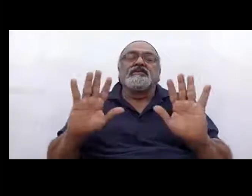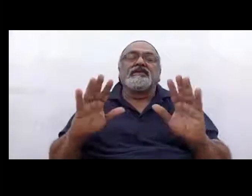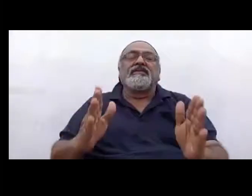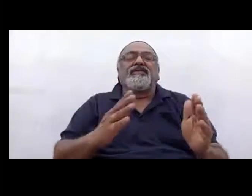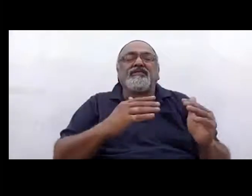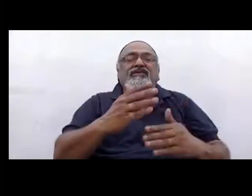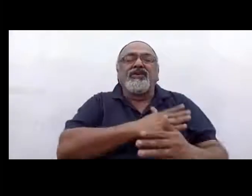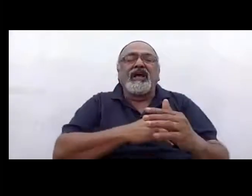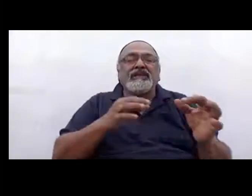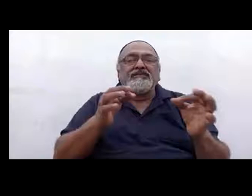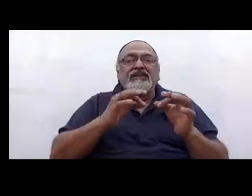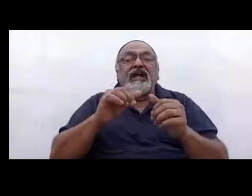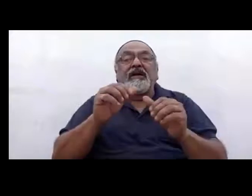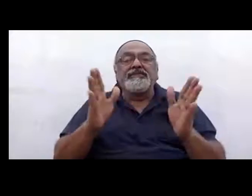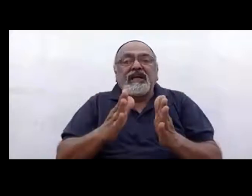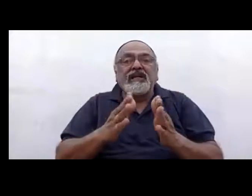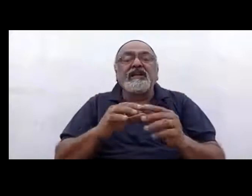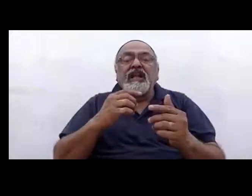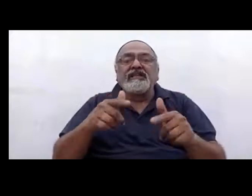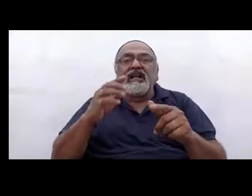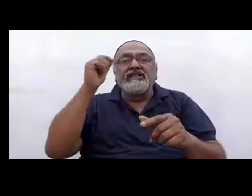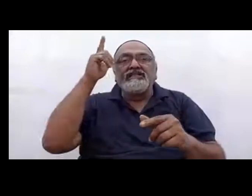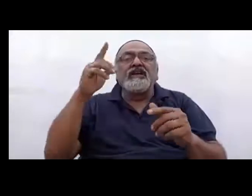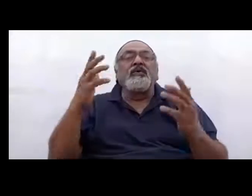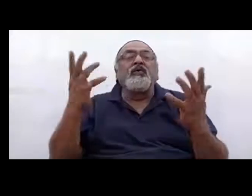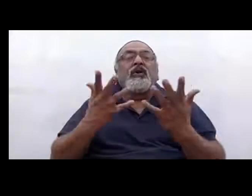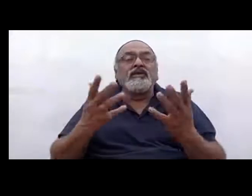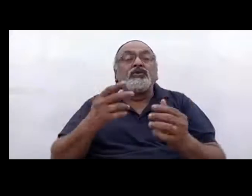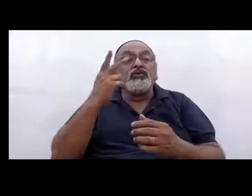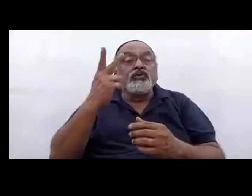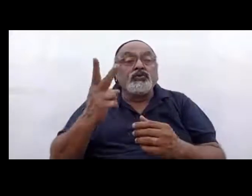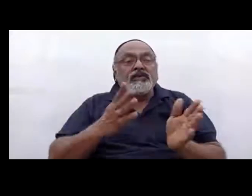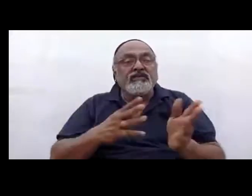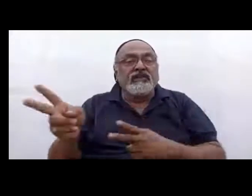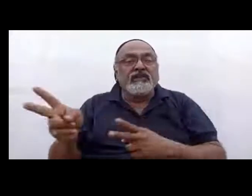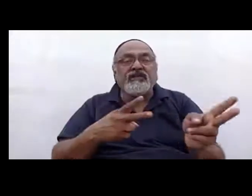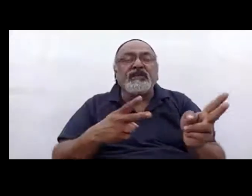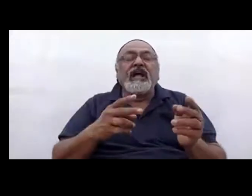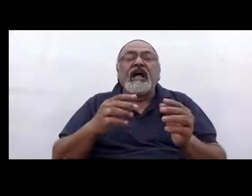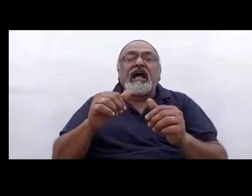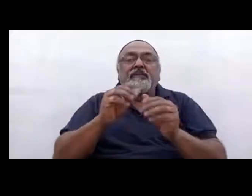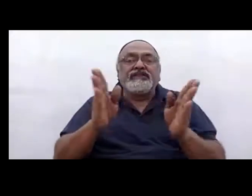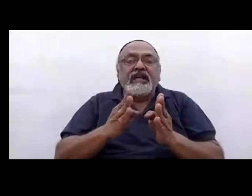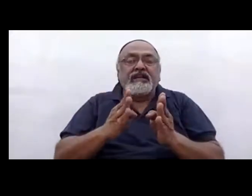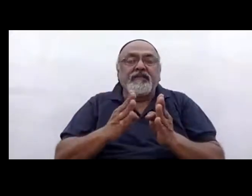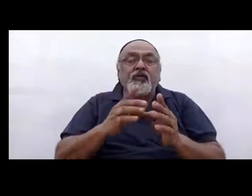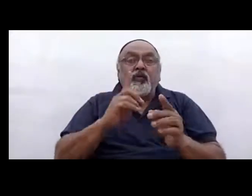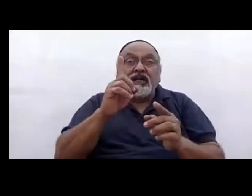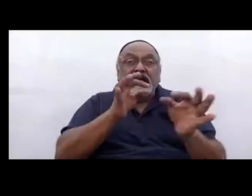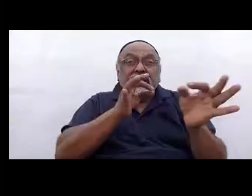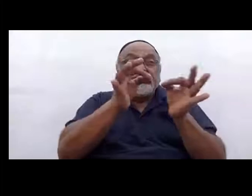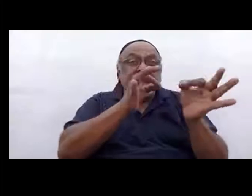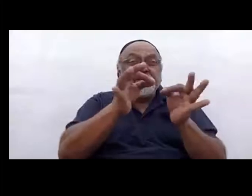abstract, let's see there are two types of abstracts. One is descriptive and the other is informative.